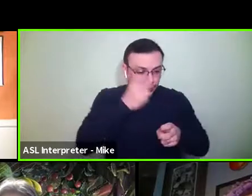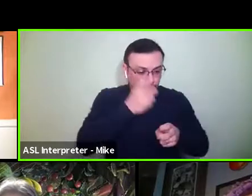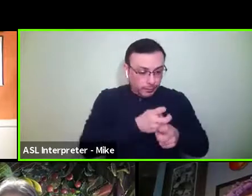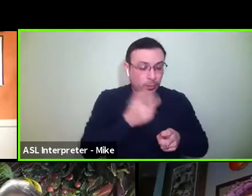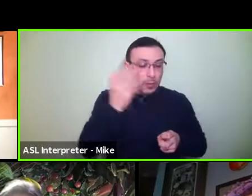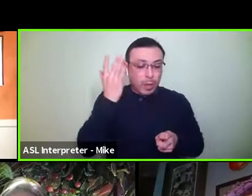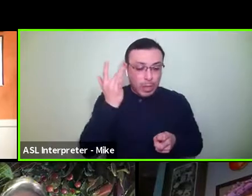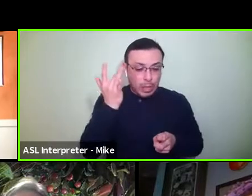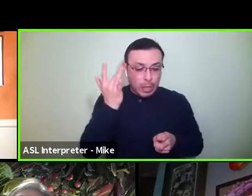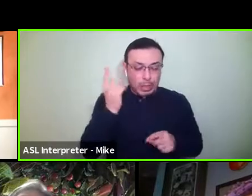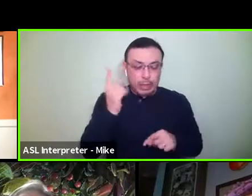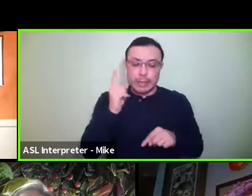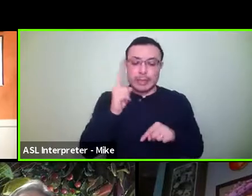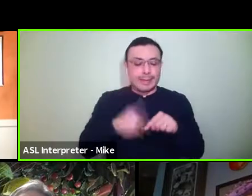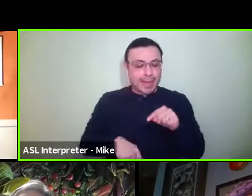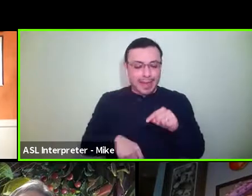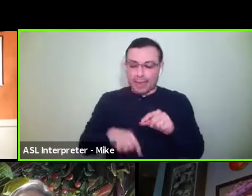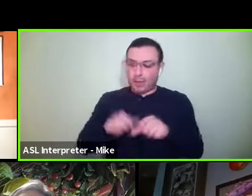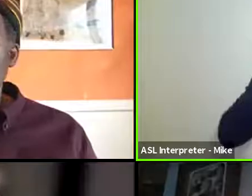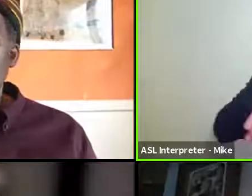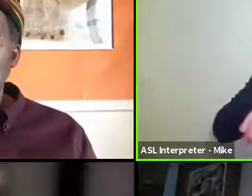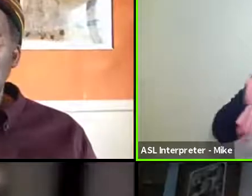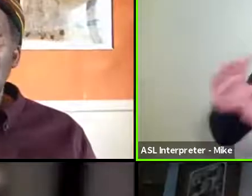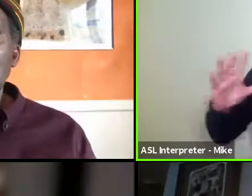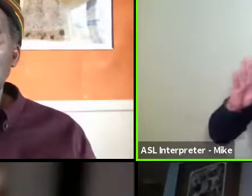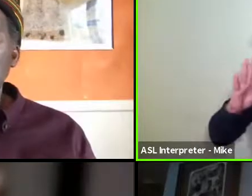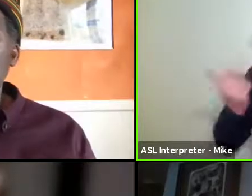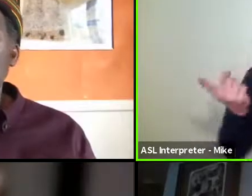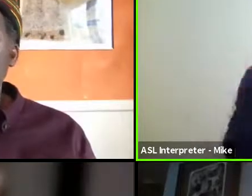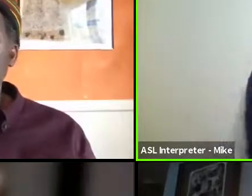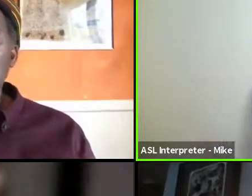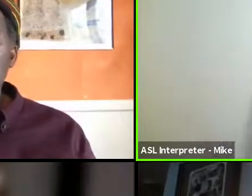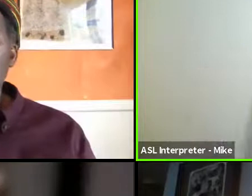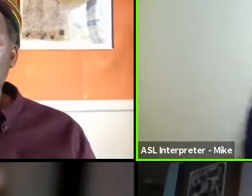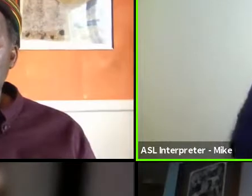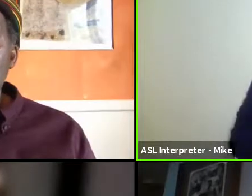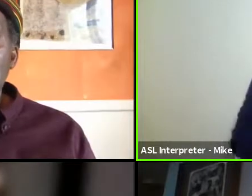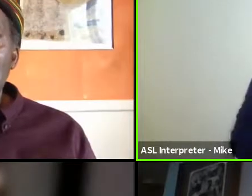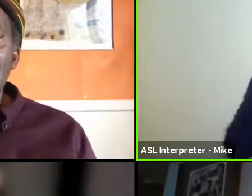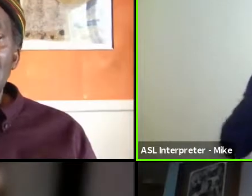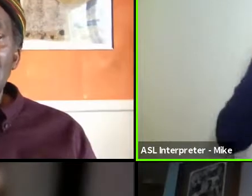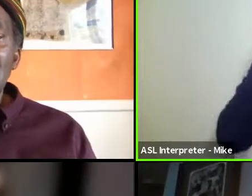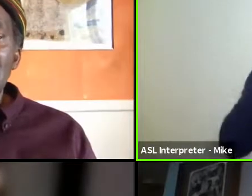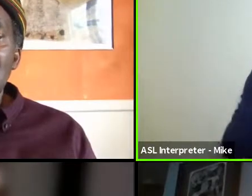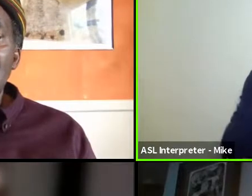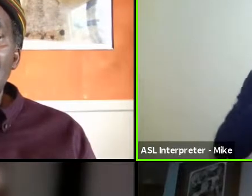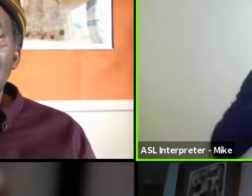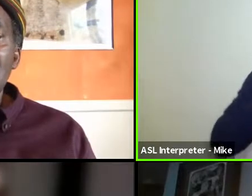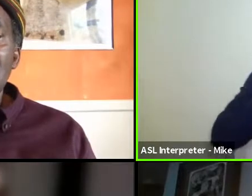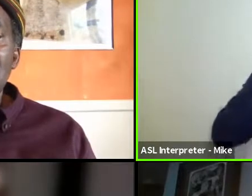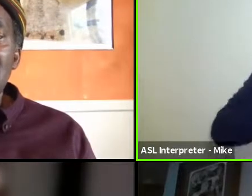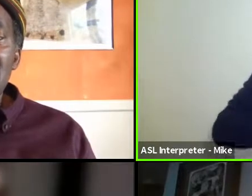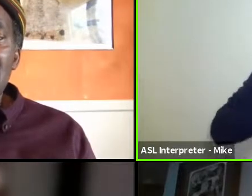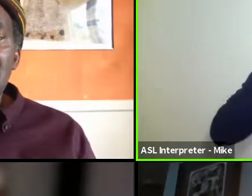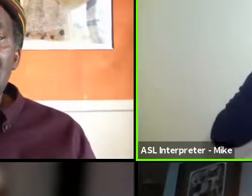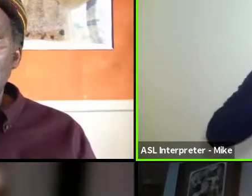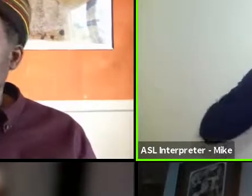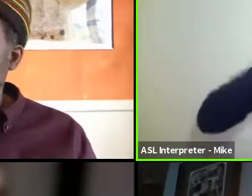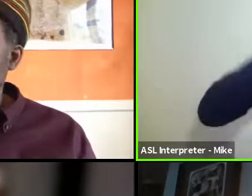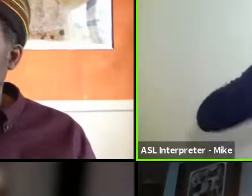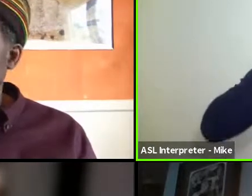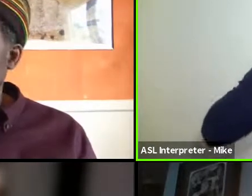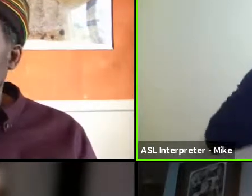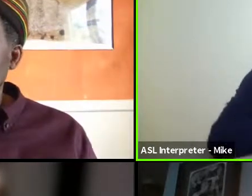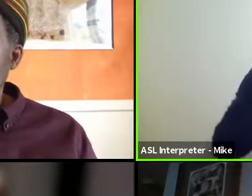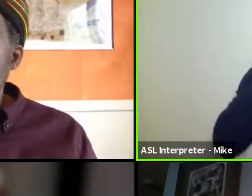bullied, or they're afraid that their children are going to be left behind or have experiences